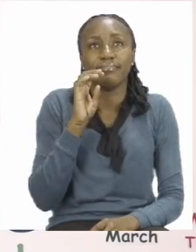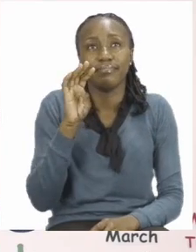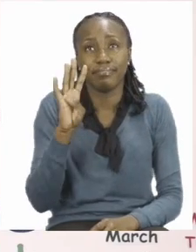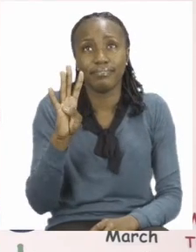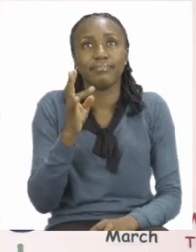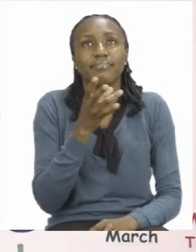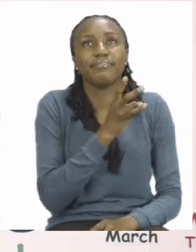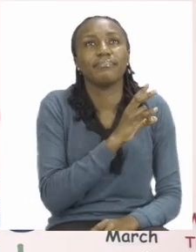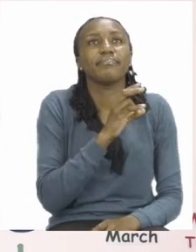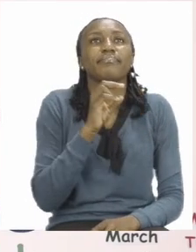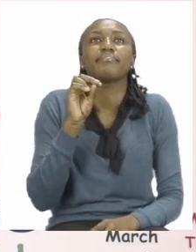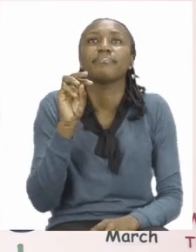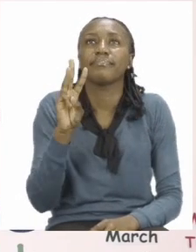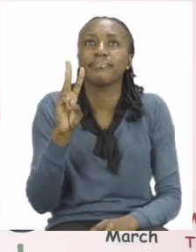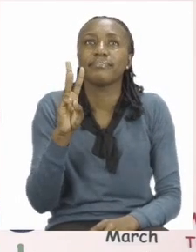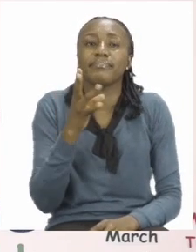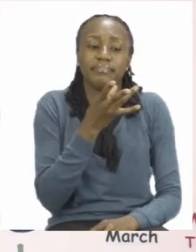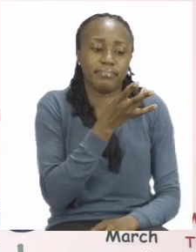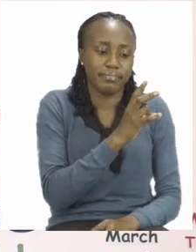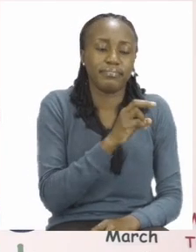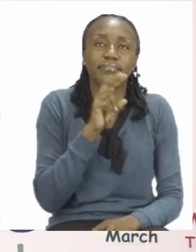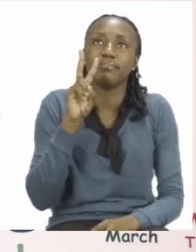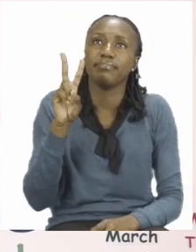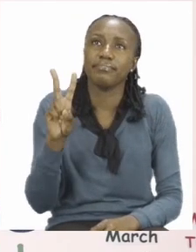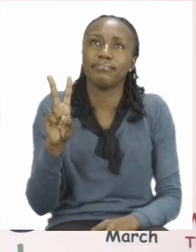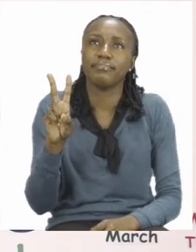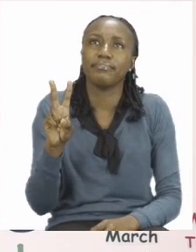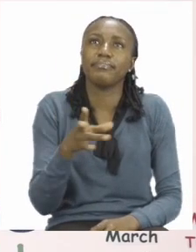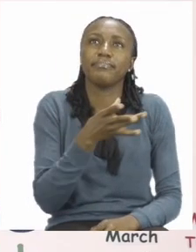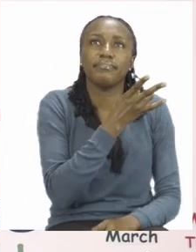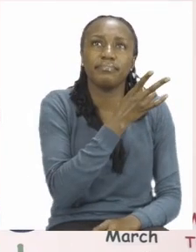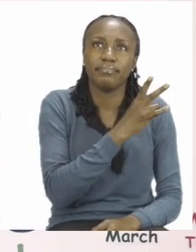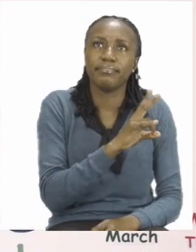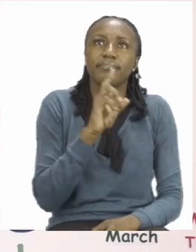74, 73, 72,